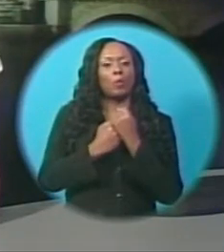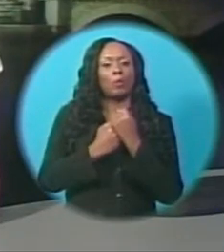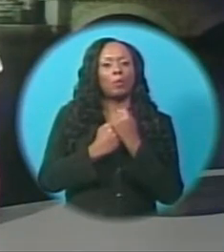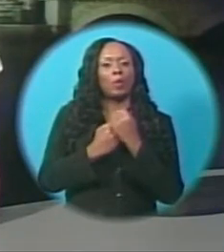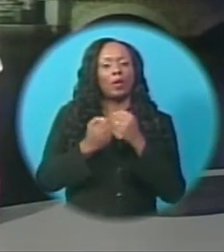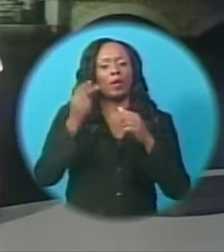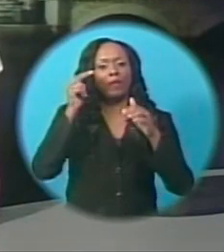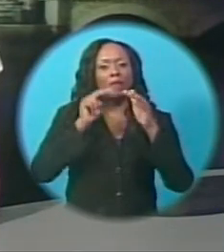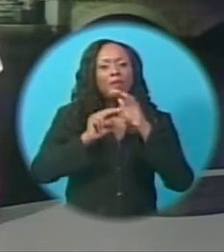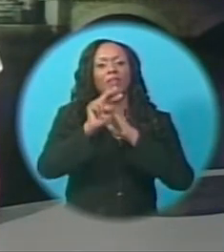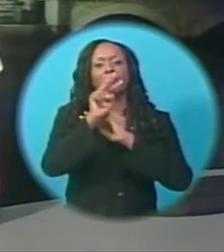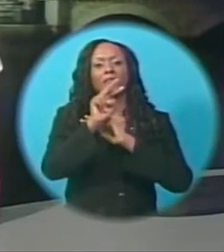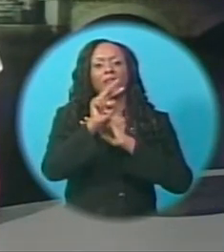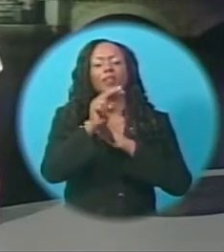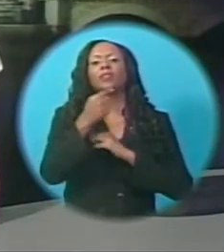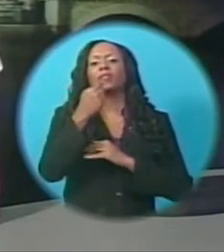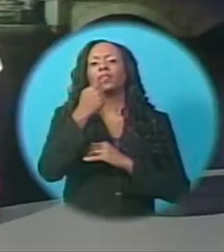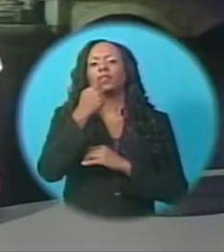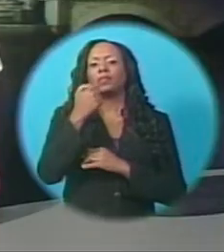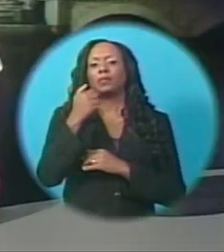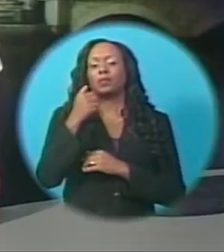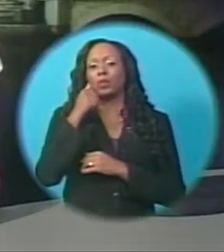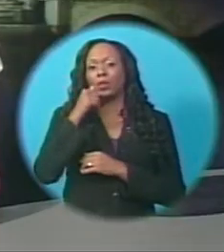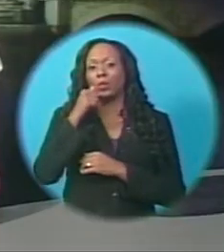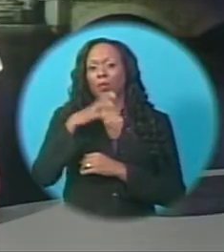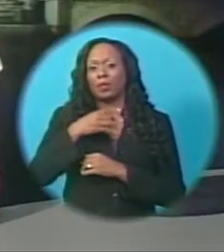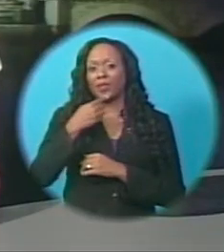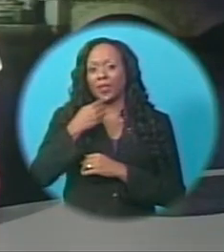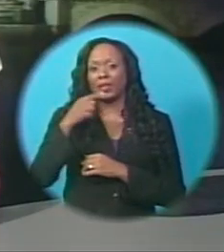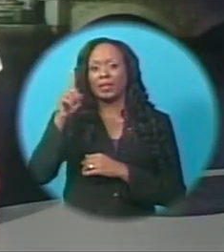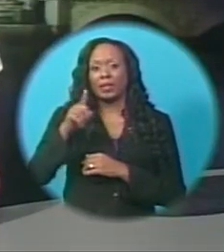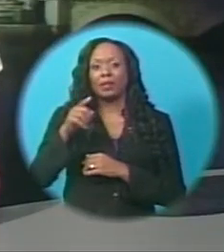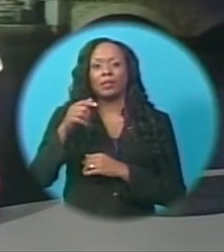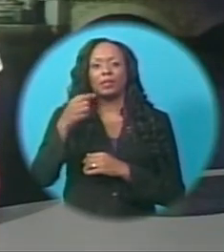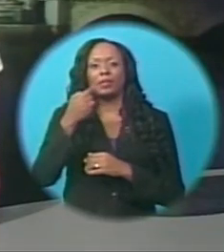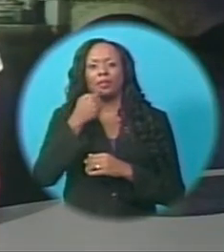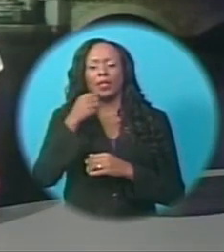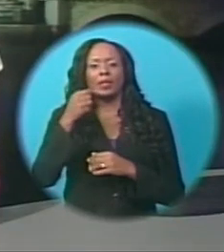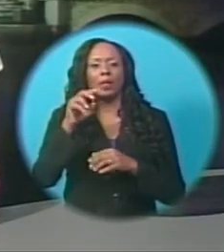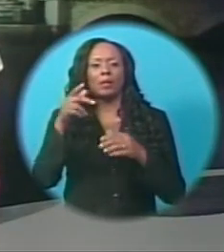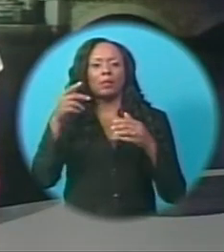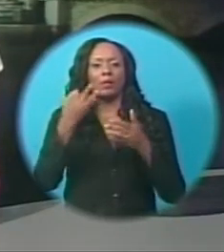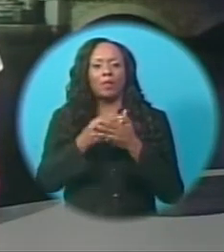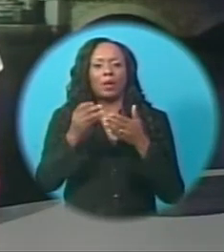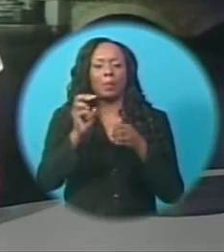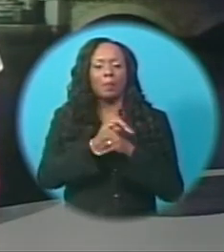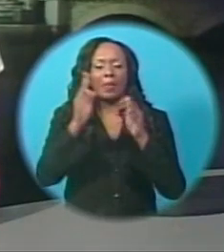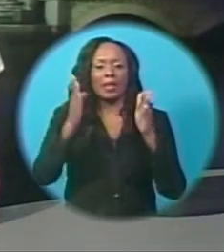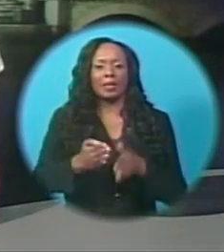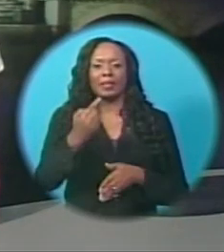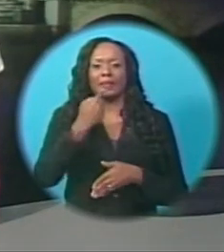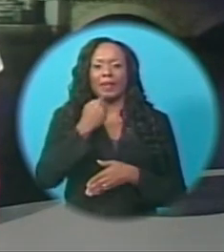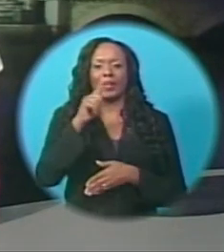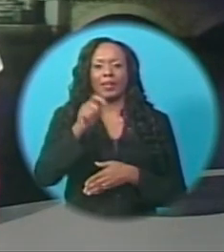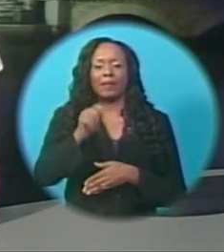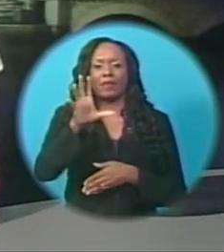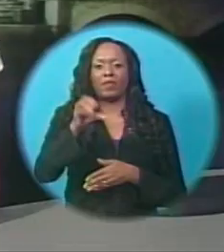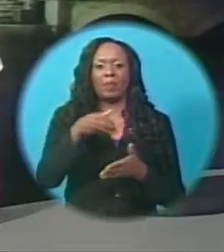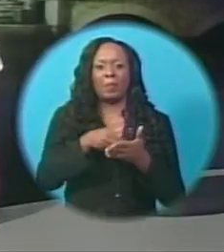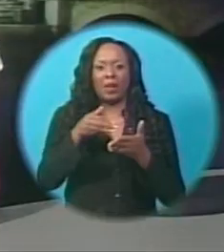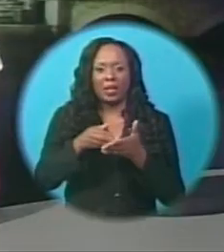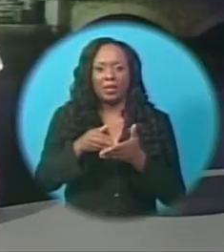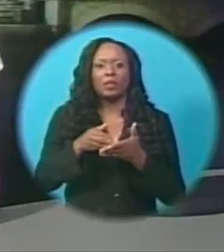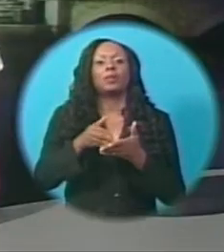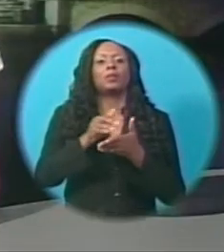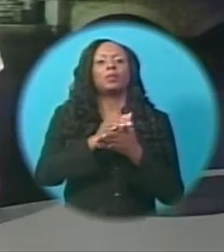has recognized the need for a $50 million fund to ensure micro firms and startups can access grants and low